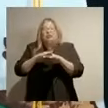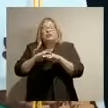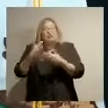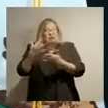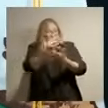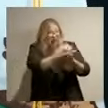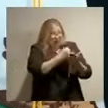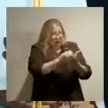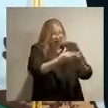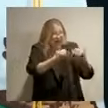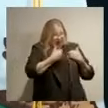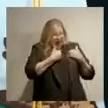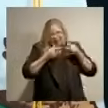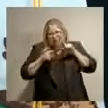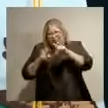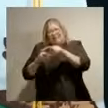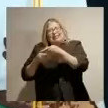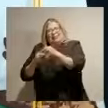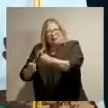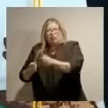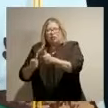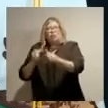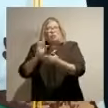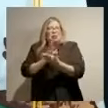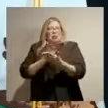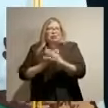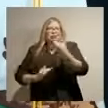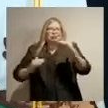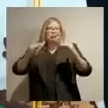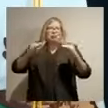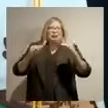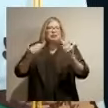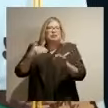and bringing that budget back into balance. As far as